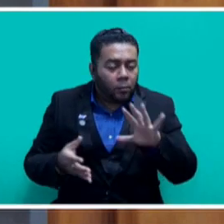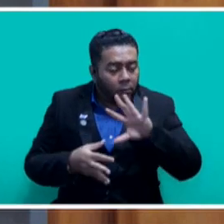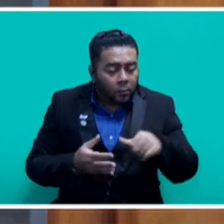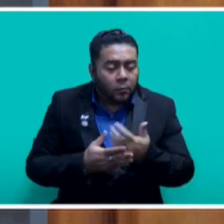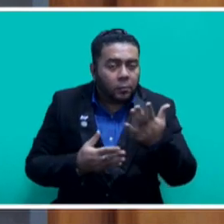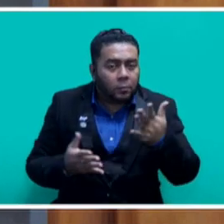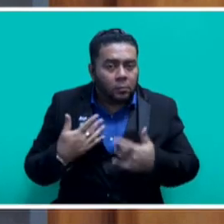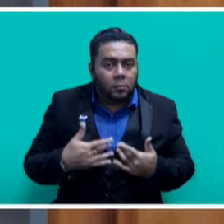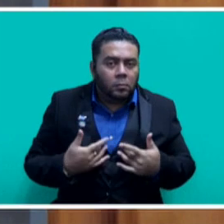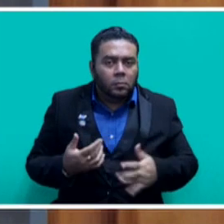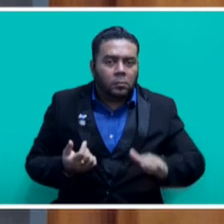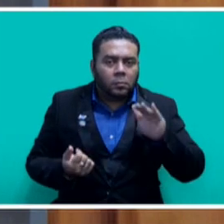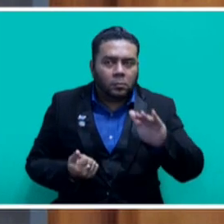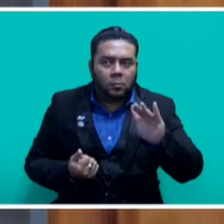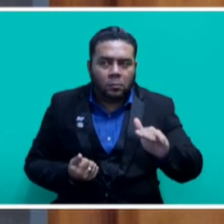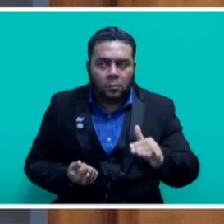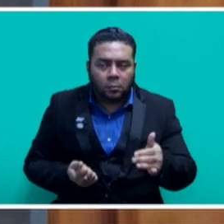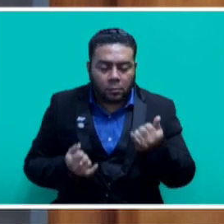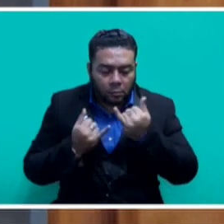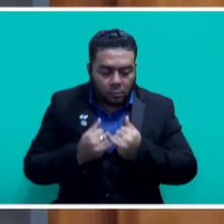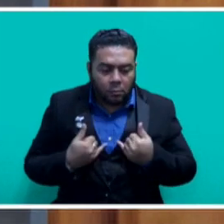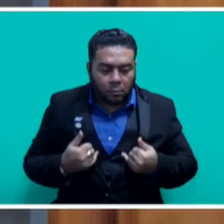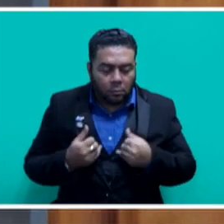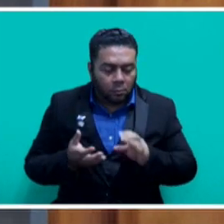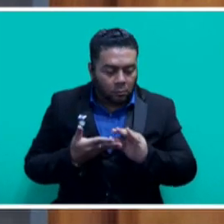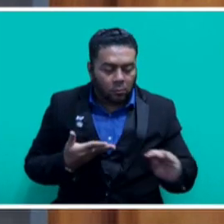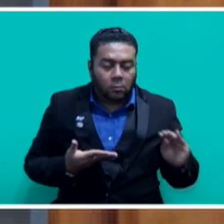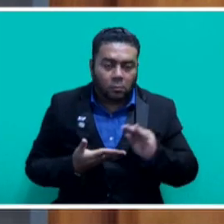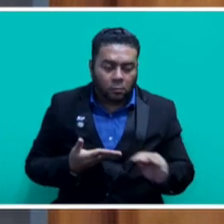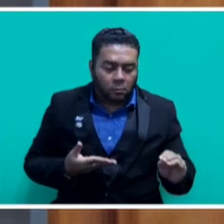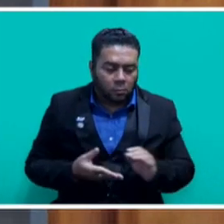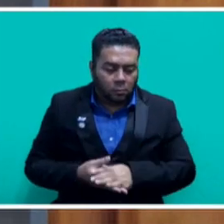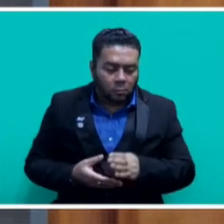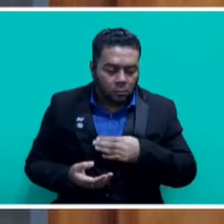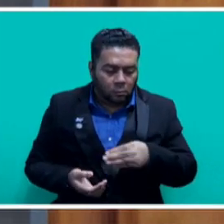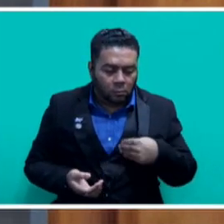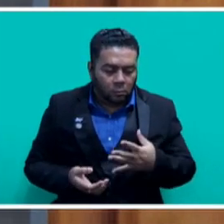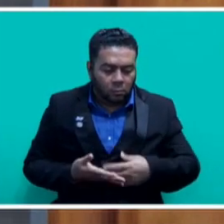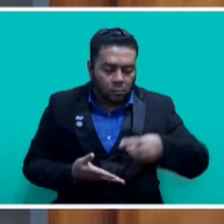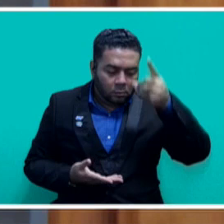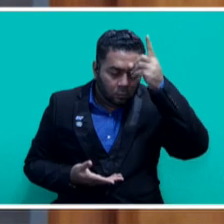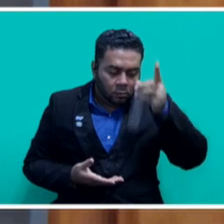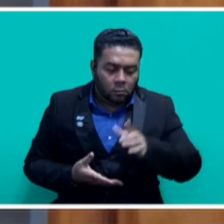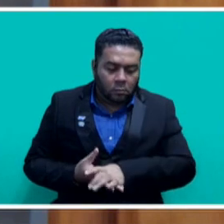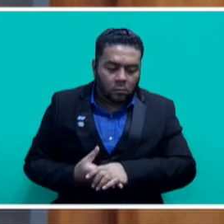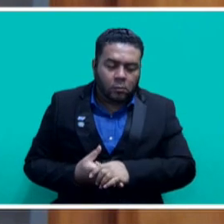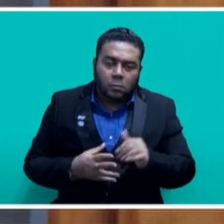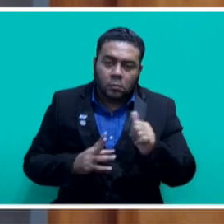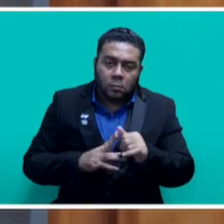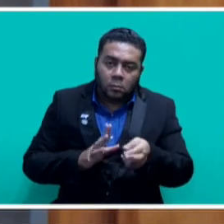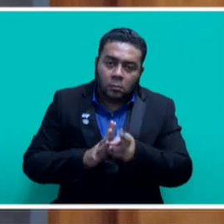and future investment. Mr. Speaker, sir, the Ministry of Education is also committed in